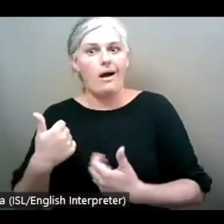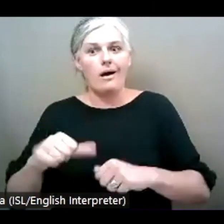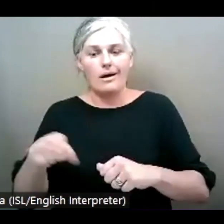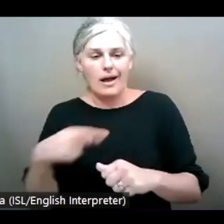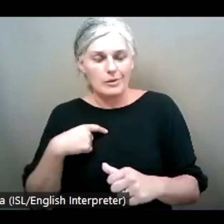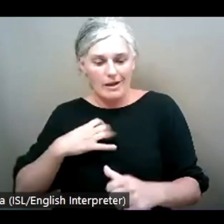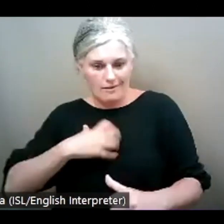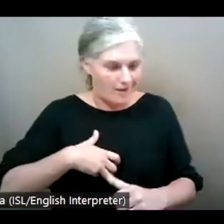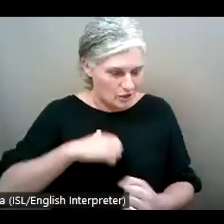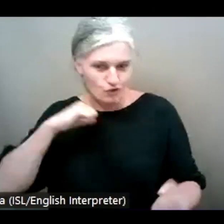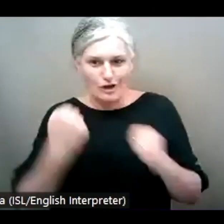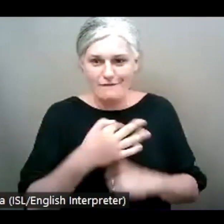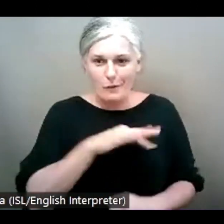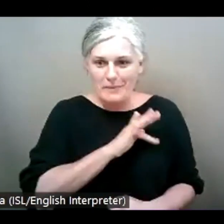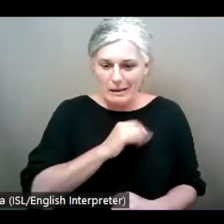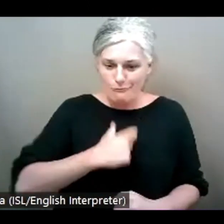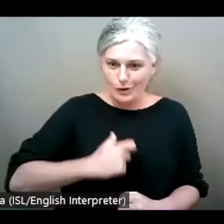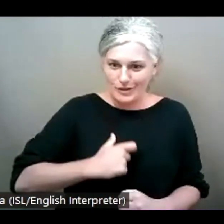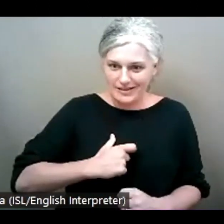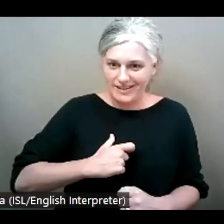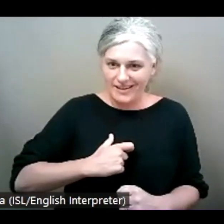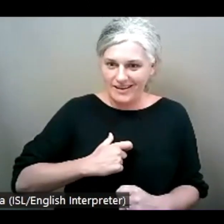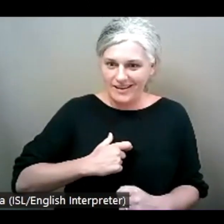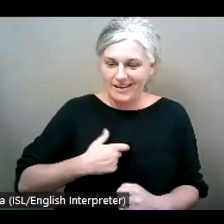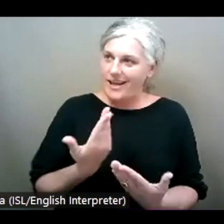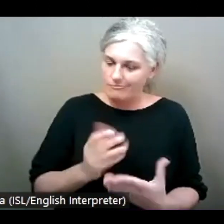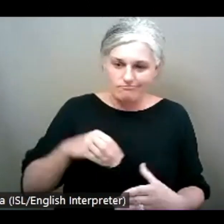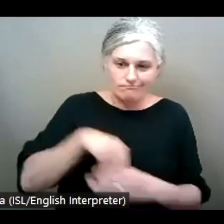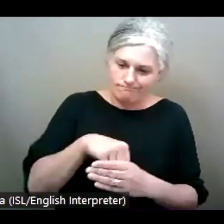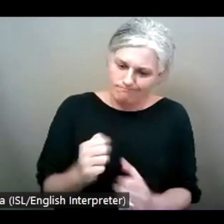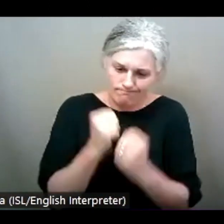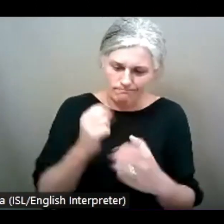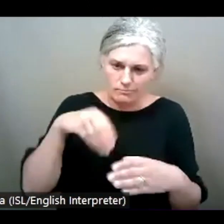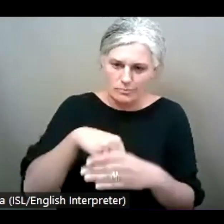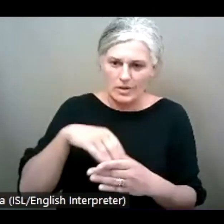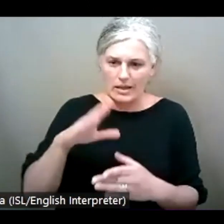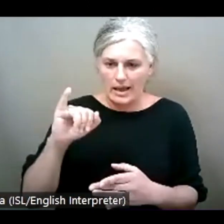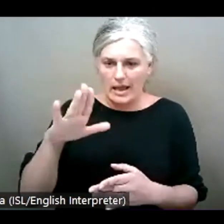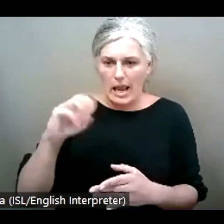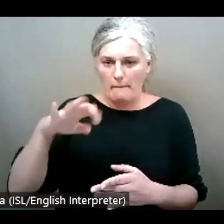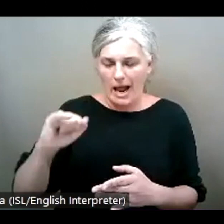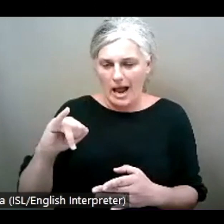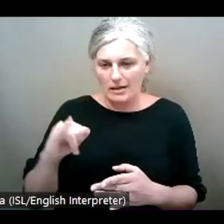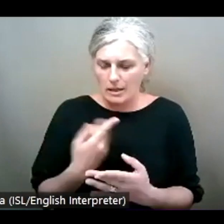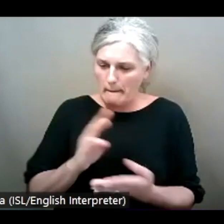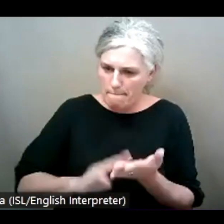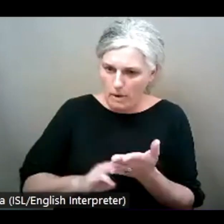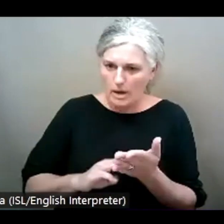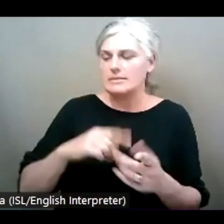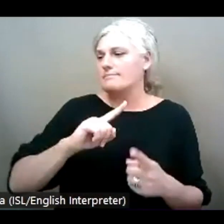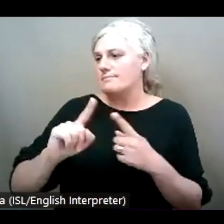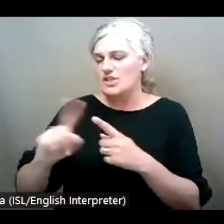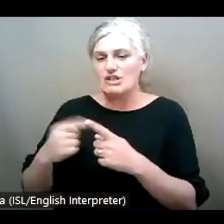turning point for me personally. And I've gotten involved with ILMI as a member in lots of different spaces throughout the COVID-19